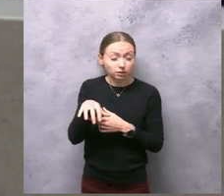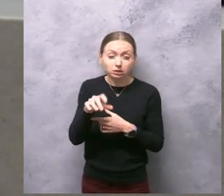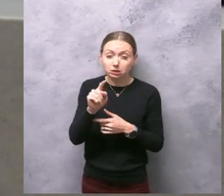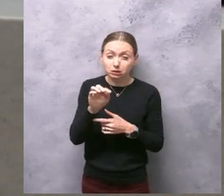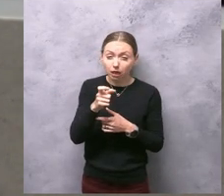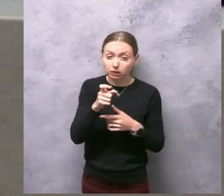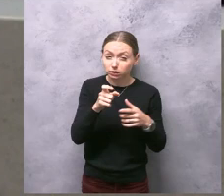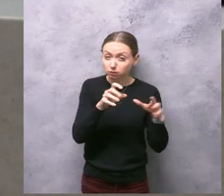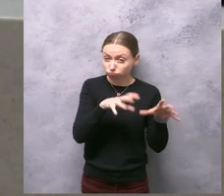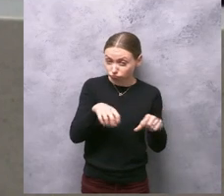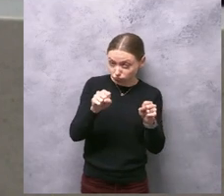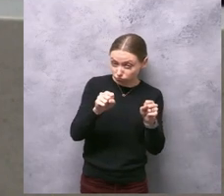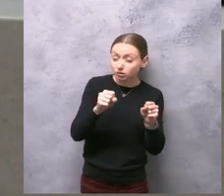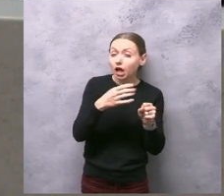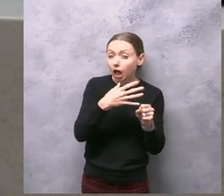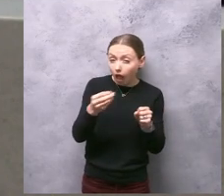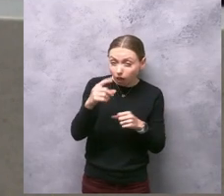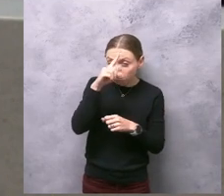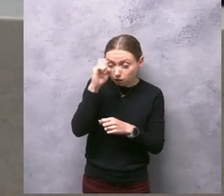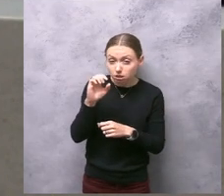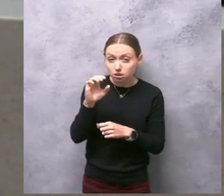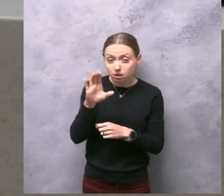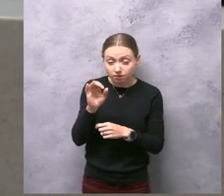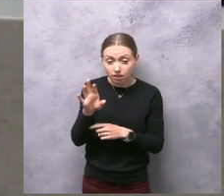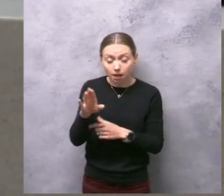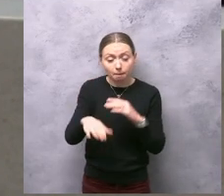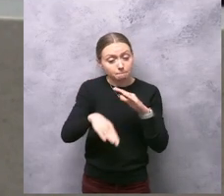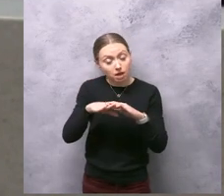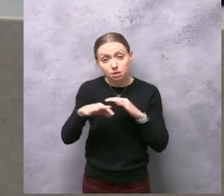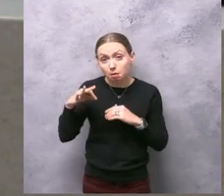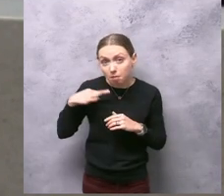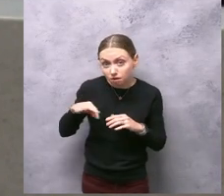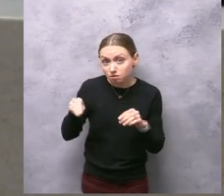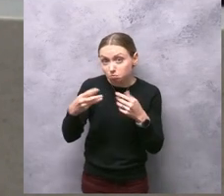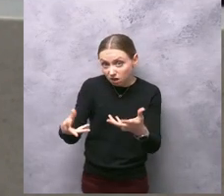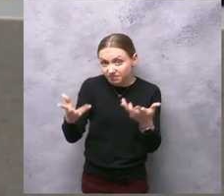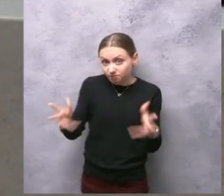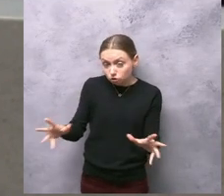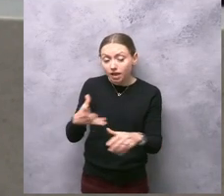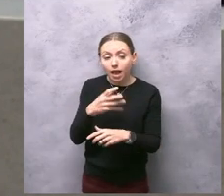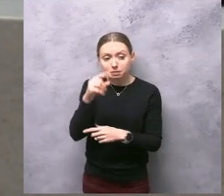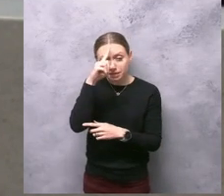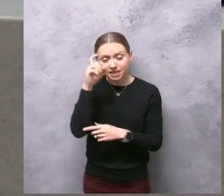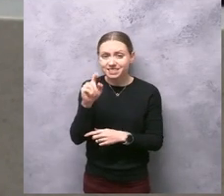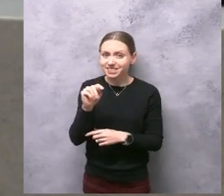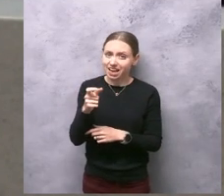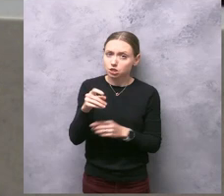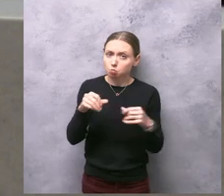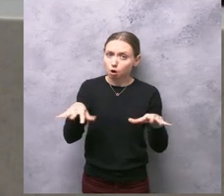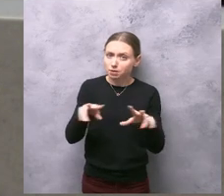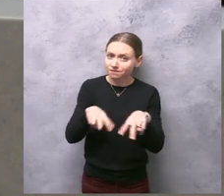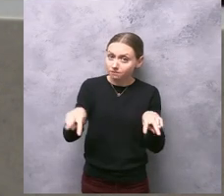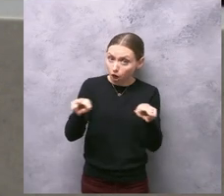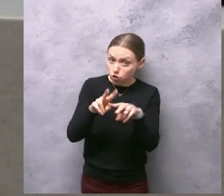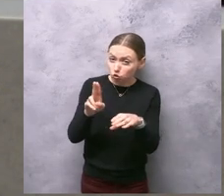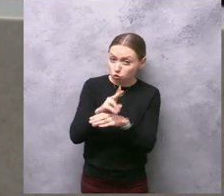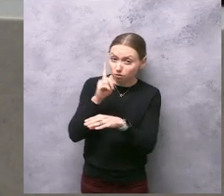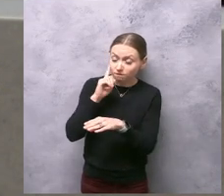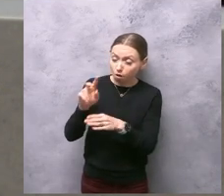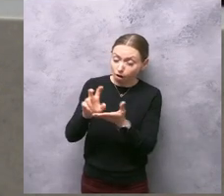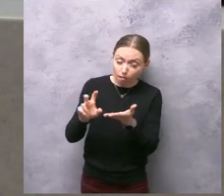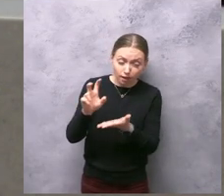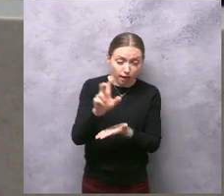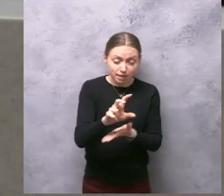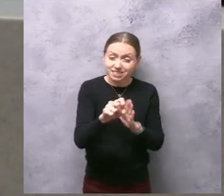taxing unit, and whereas CFISD, the maximum benefit, and whereas the taxable property values used for allocating state funding to